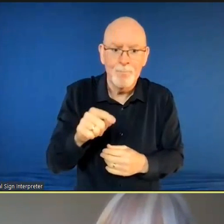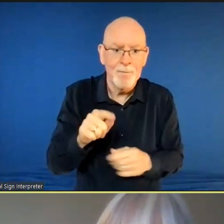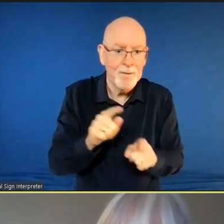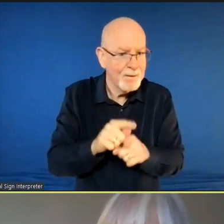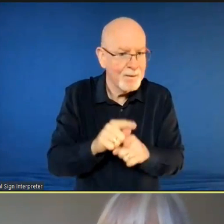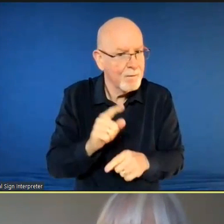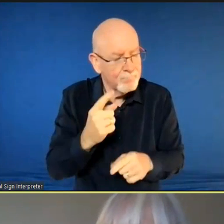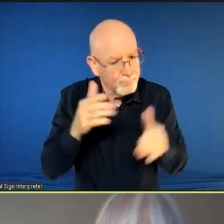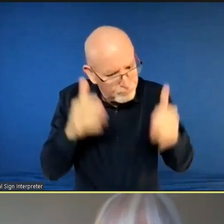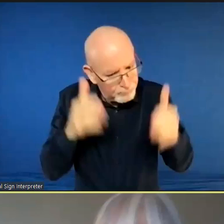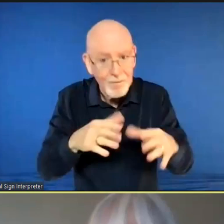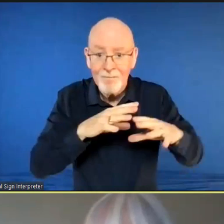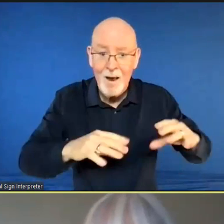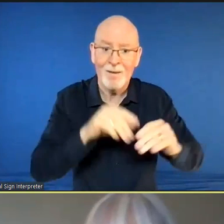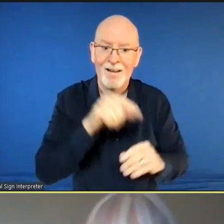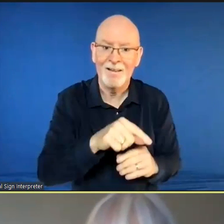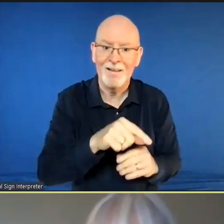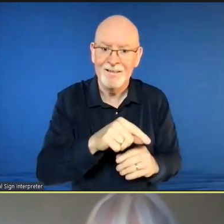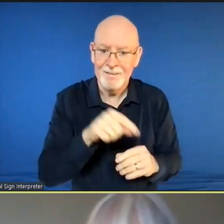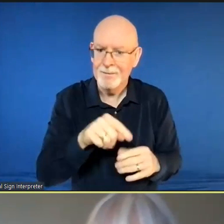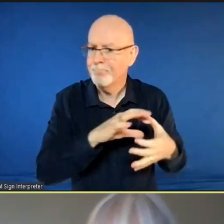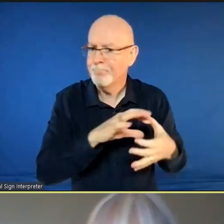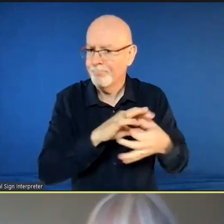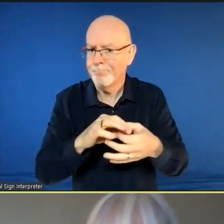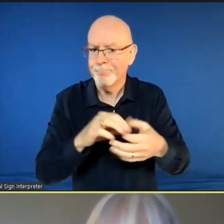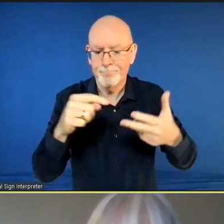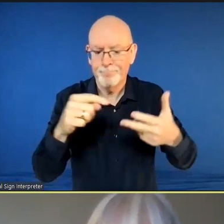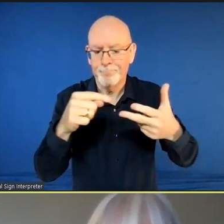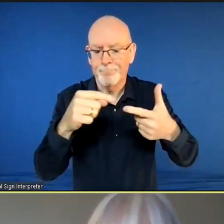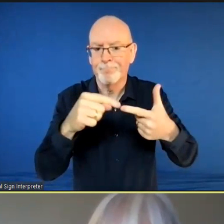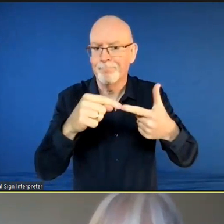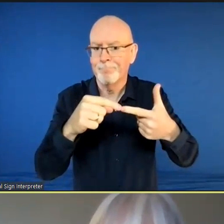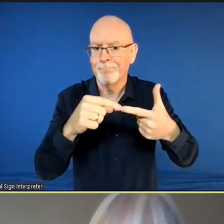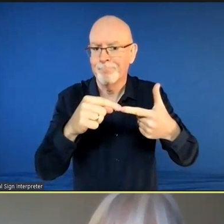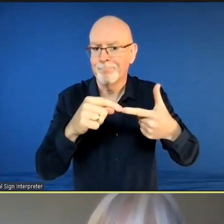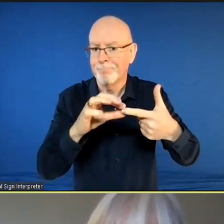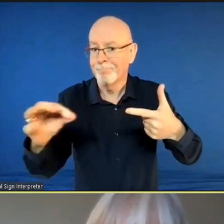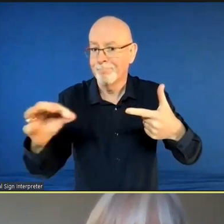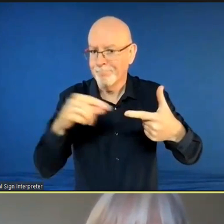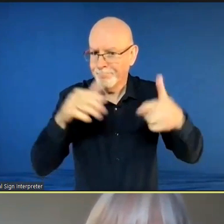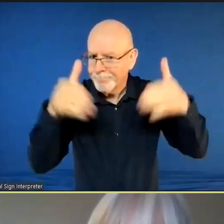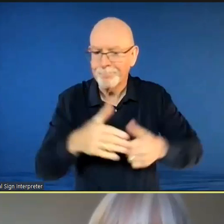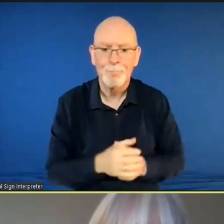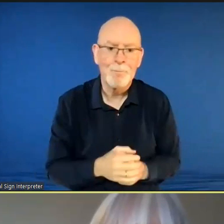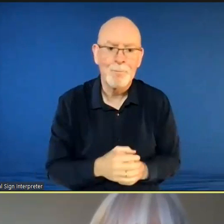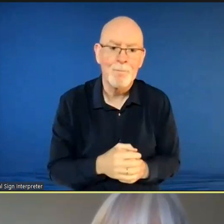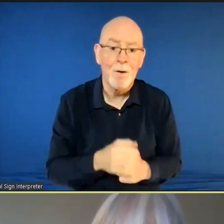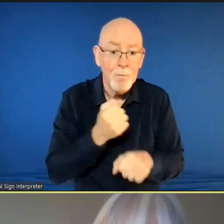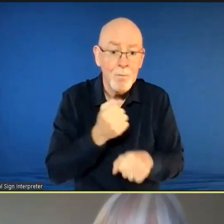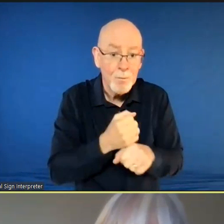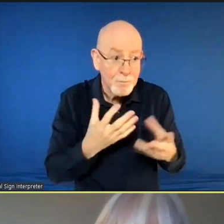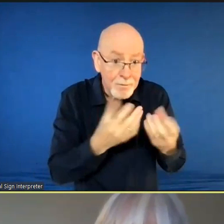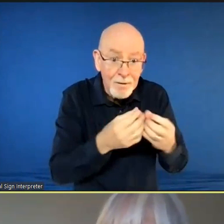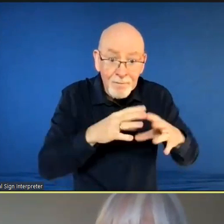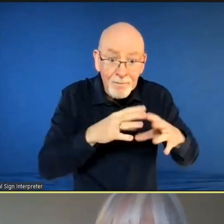Working with families is very much at the heart of what we do. And if deaf children do get the